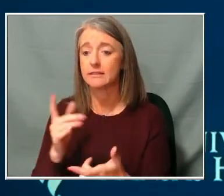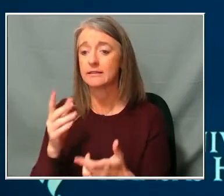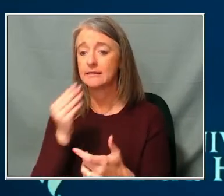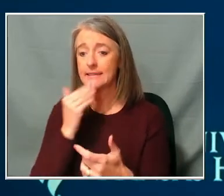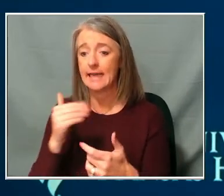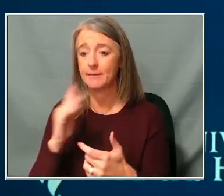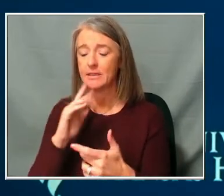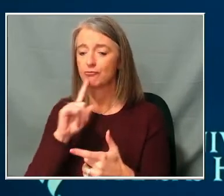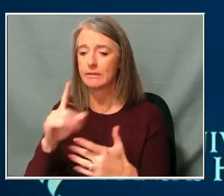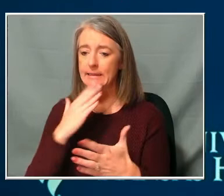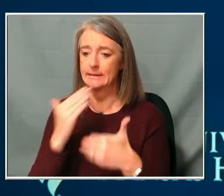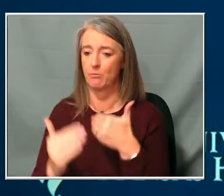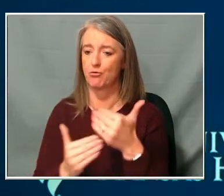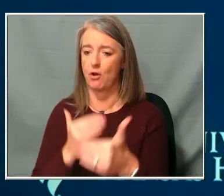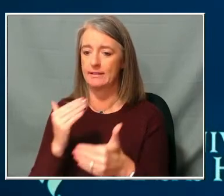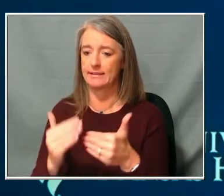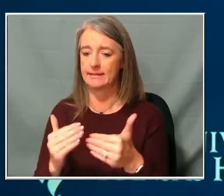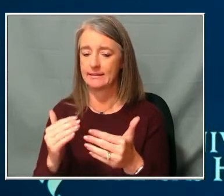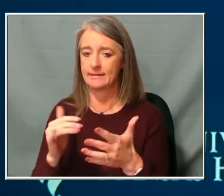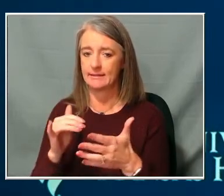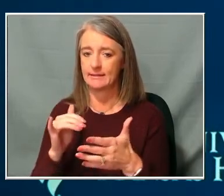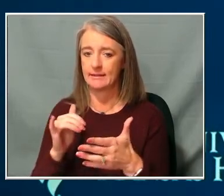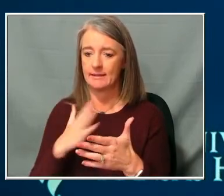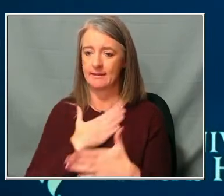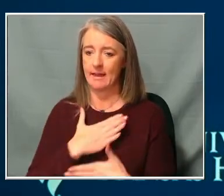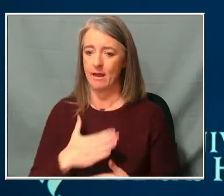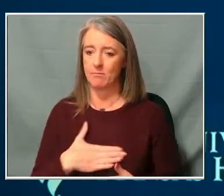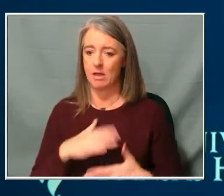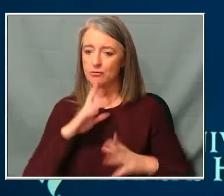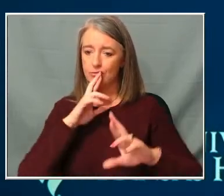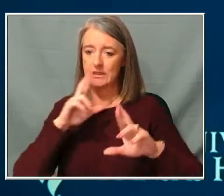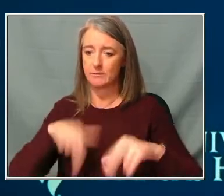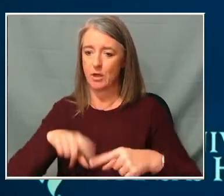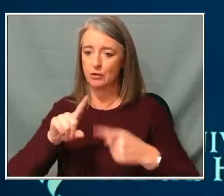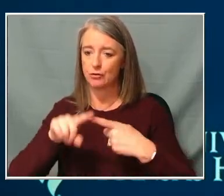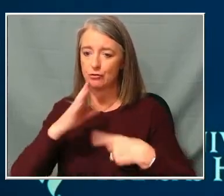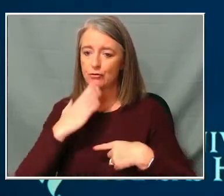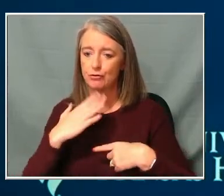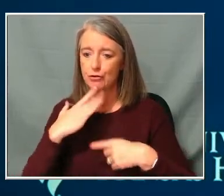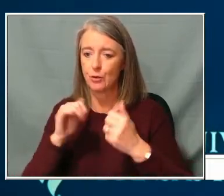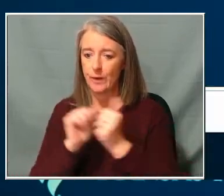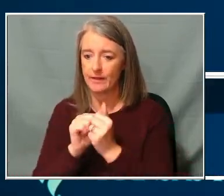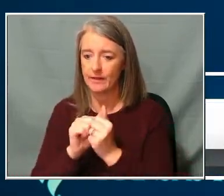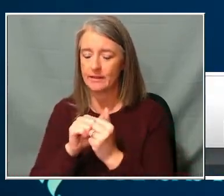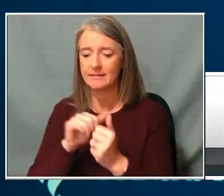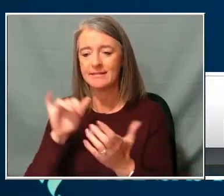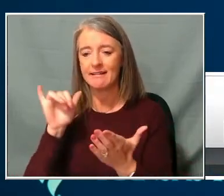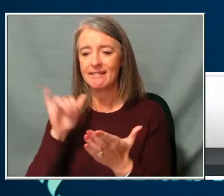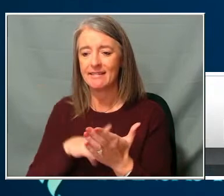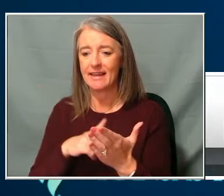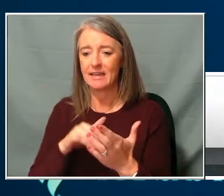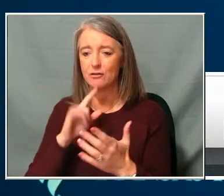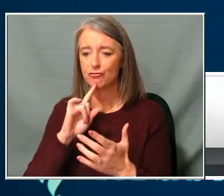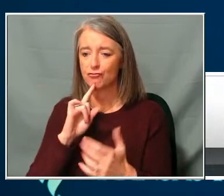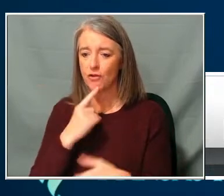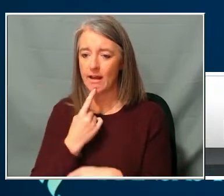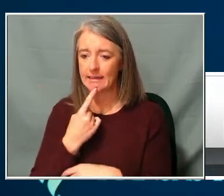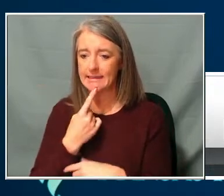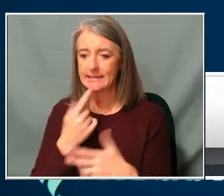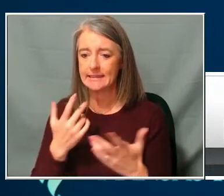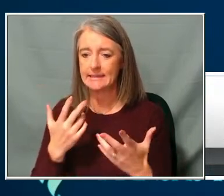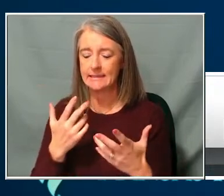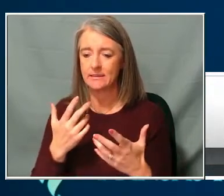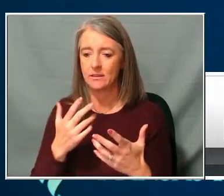process that is that our body is responding to the sugar with, and so it's that chronic. You